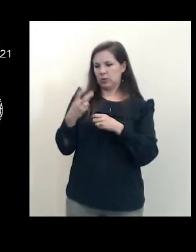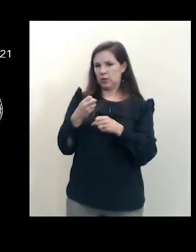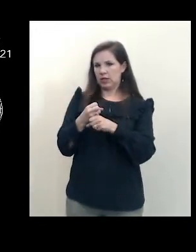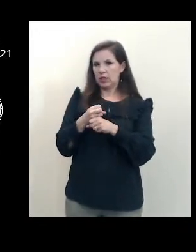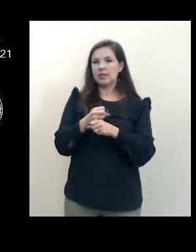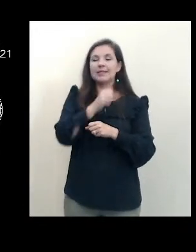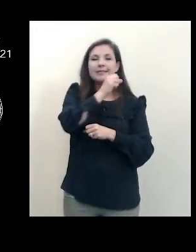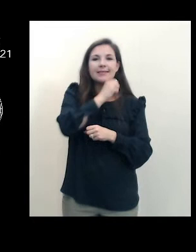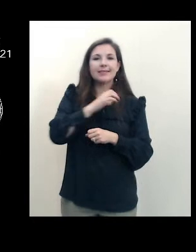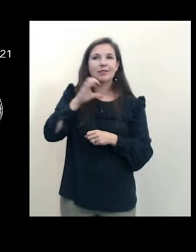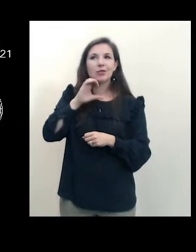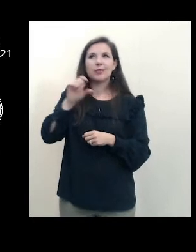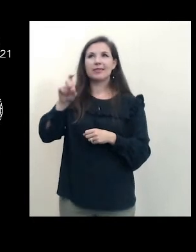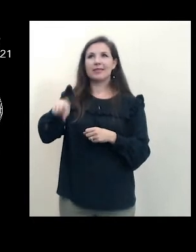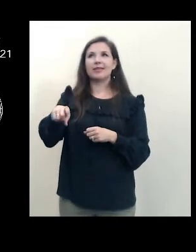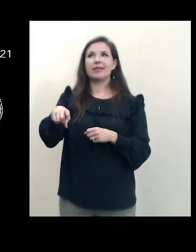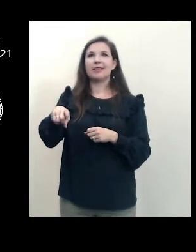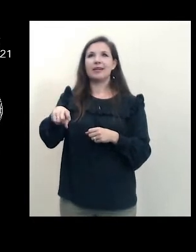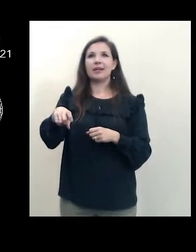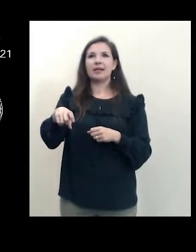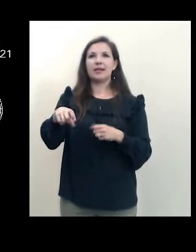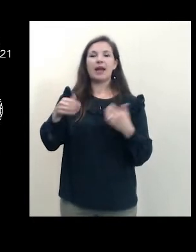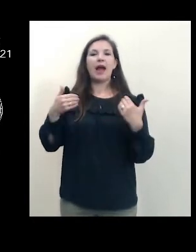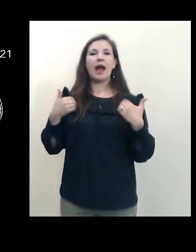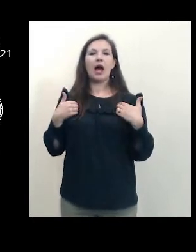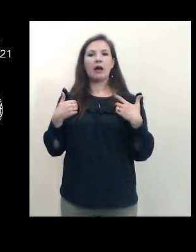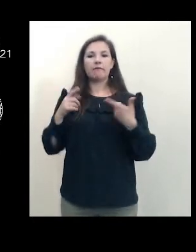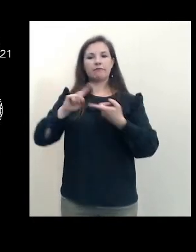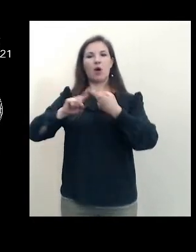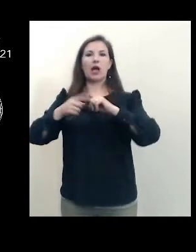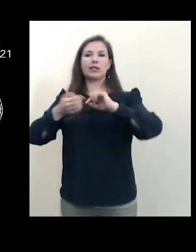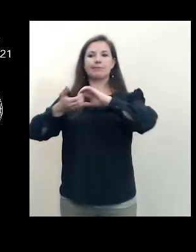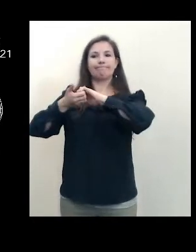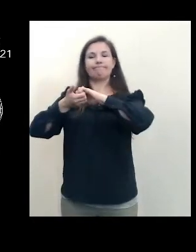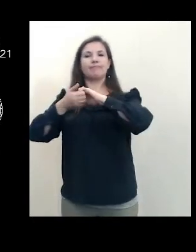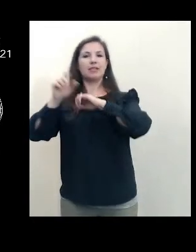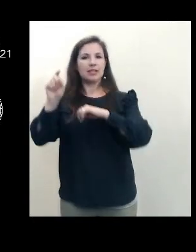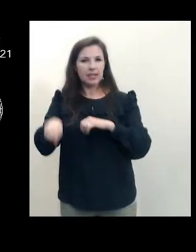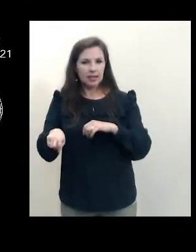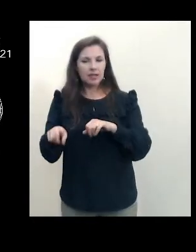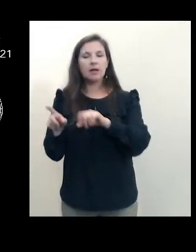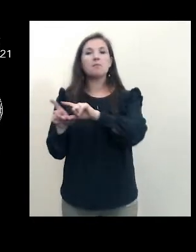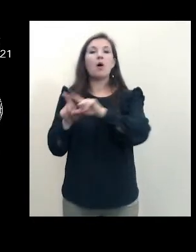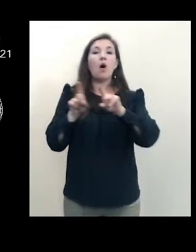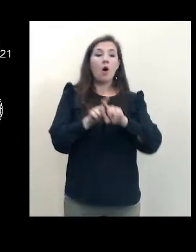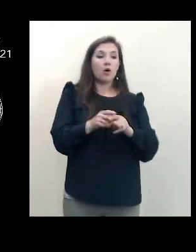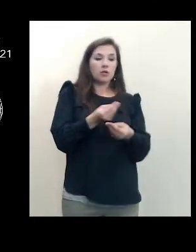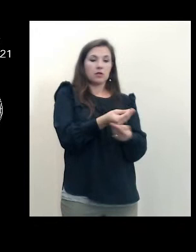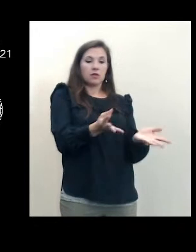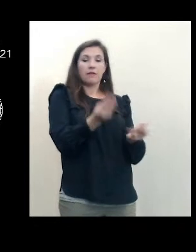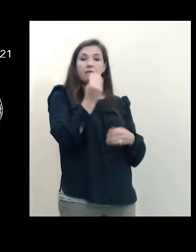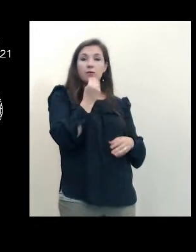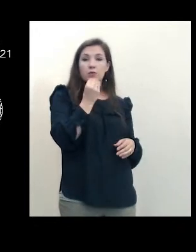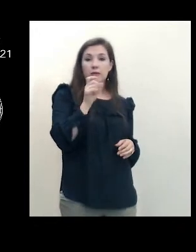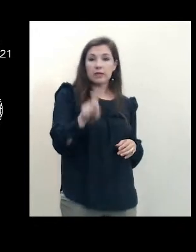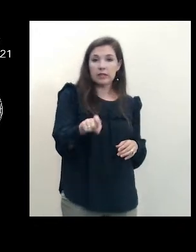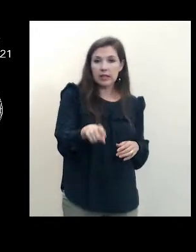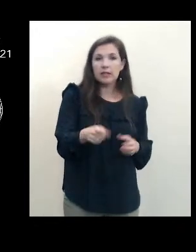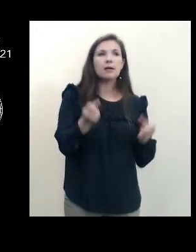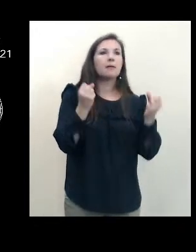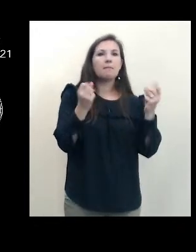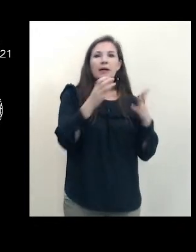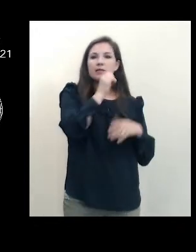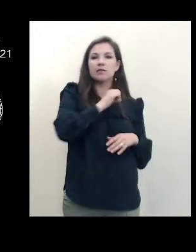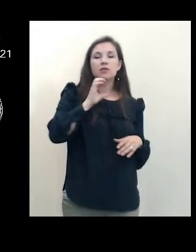to basically have fellowship, so to speak, but also to get them the food that they need. Many seniors used to